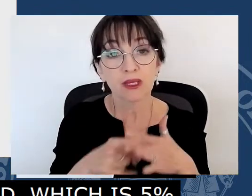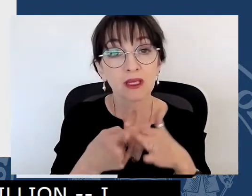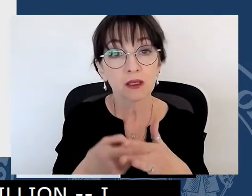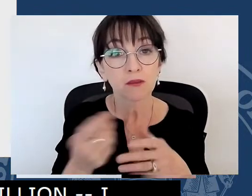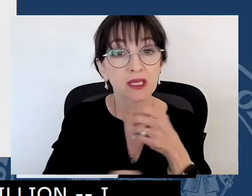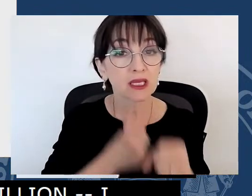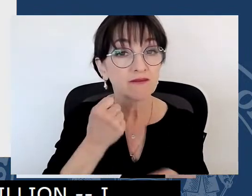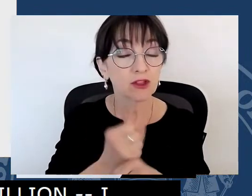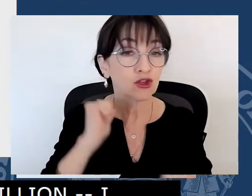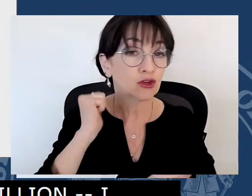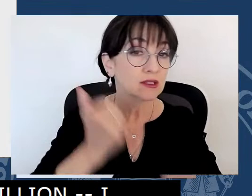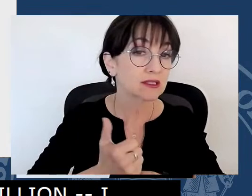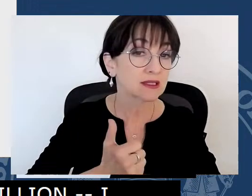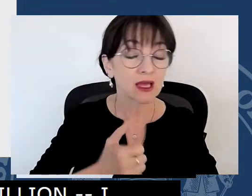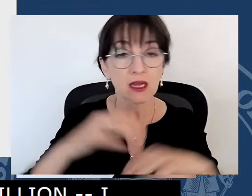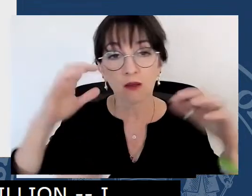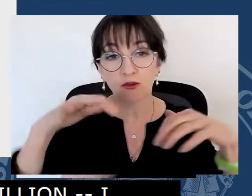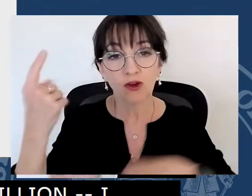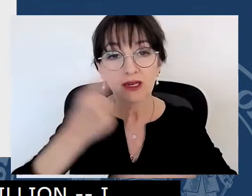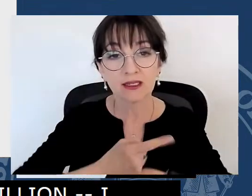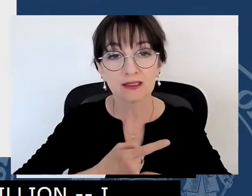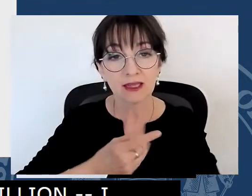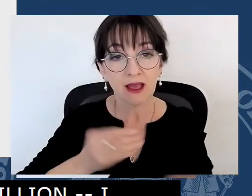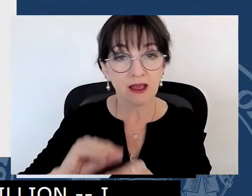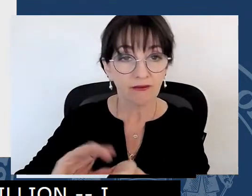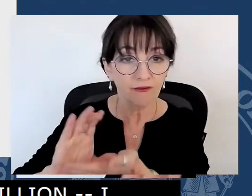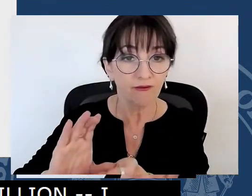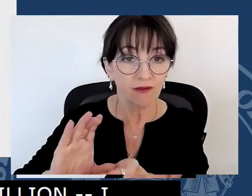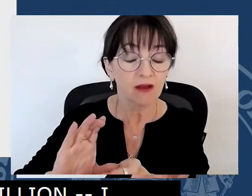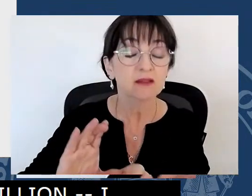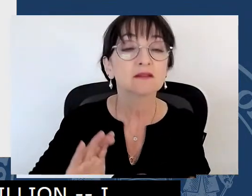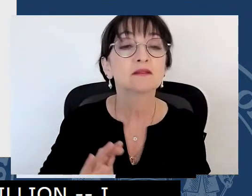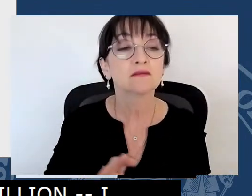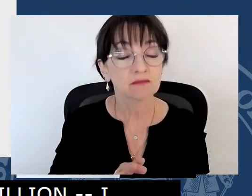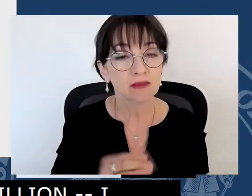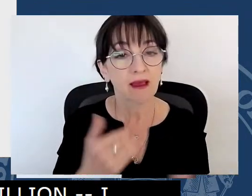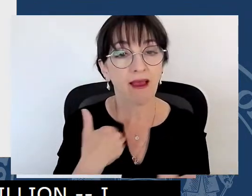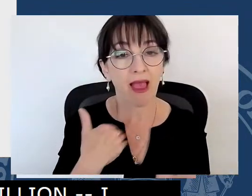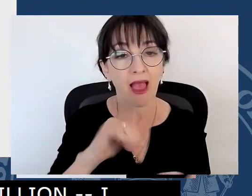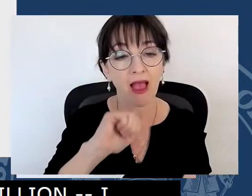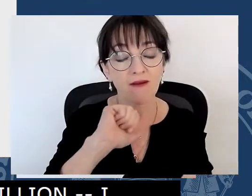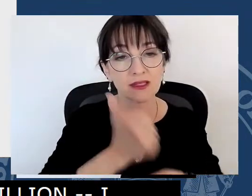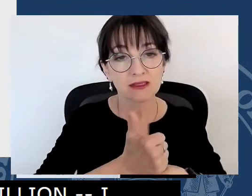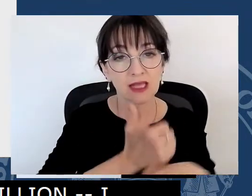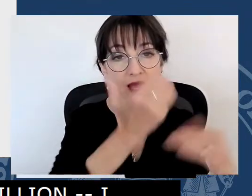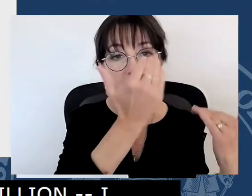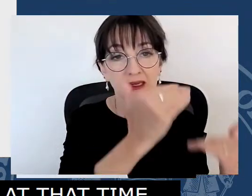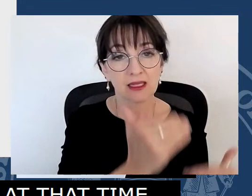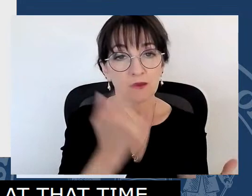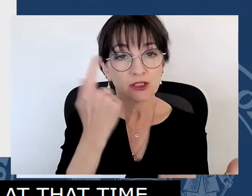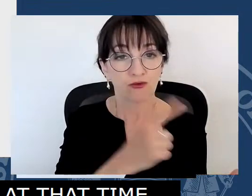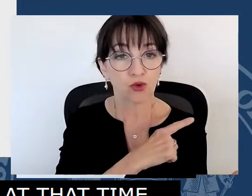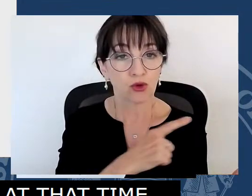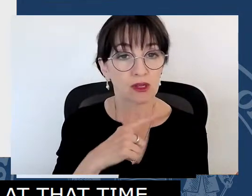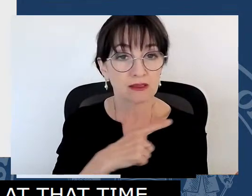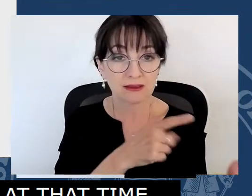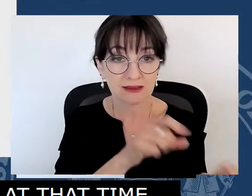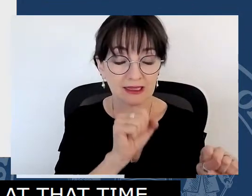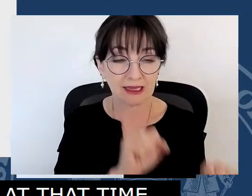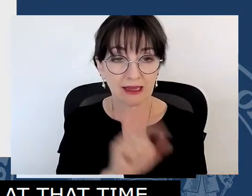fund. They also created limits for the legislature, which can only appropriate up to